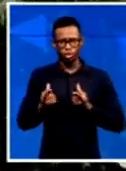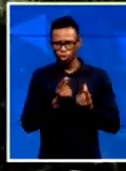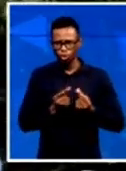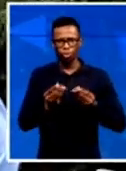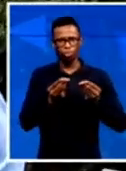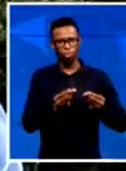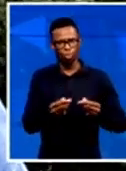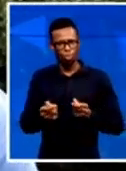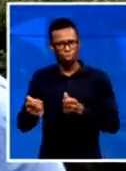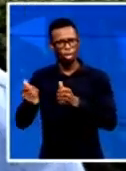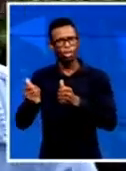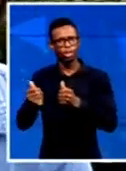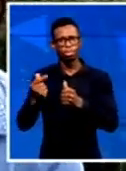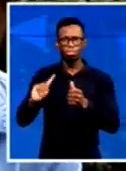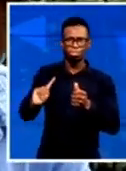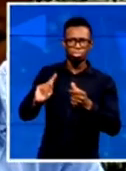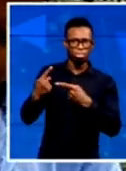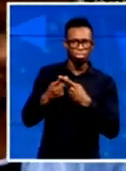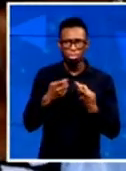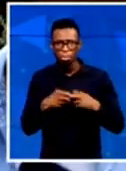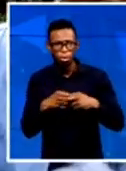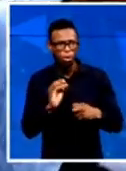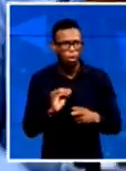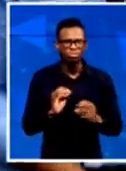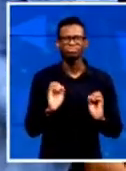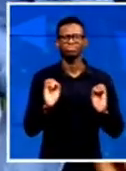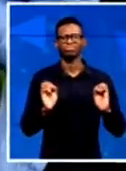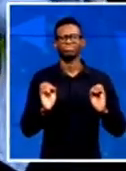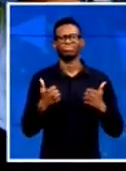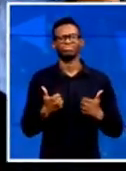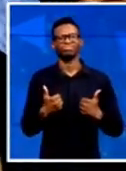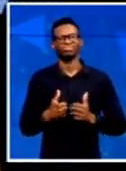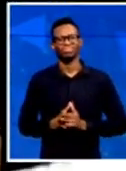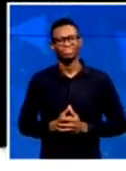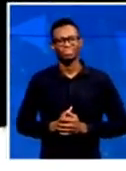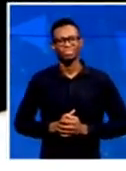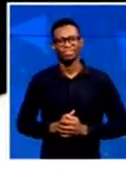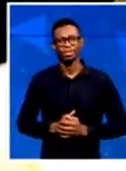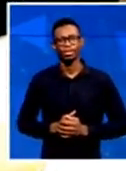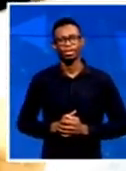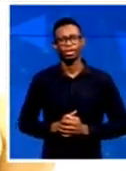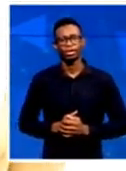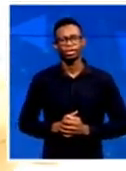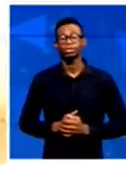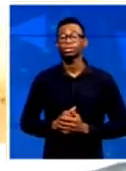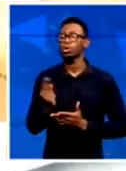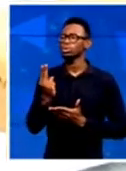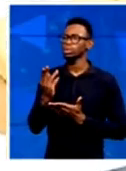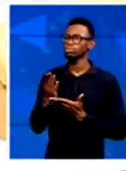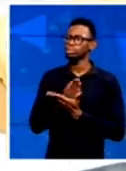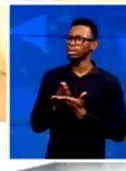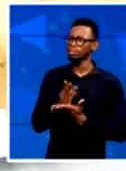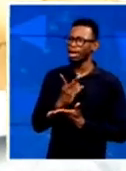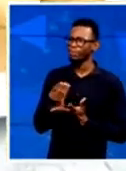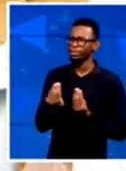yet. Siyabonga sis. Well, in front of me, we also have some accessories that are here, are handmade from here,